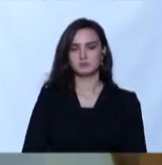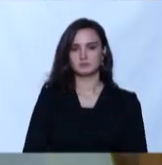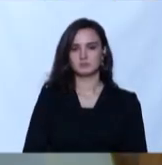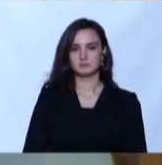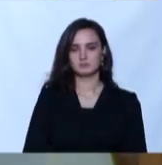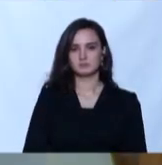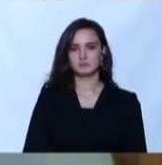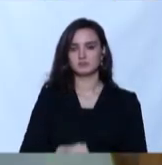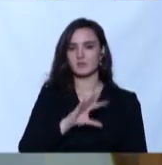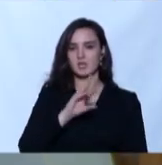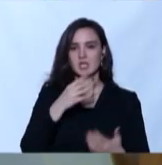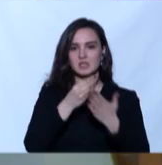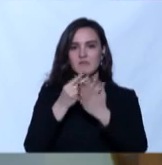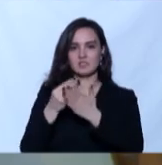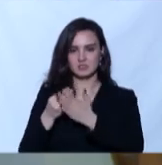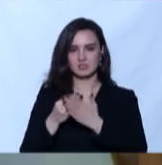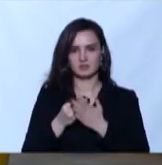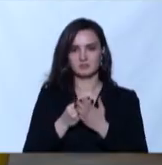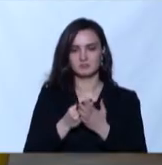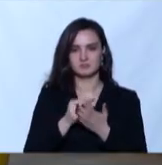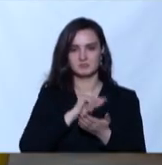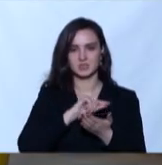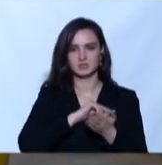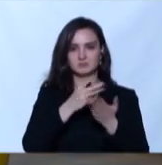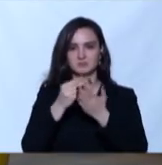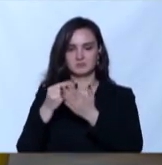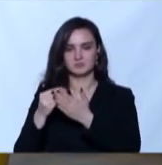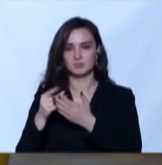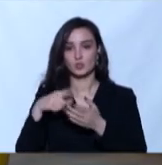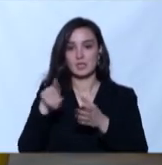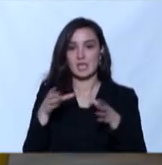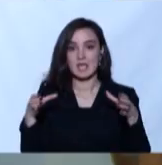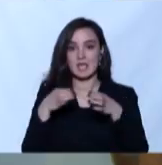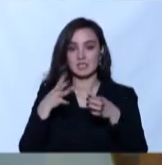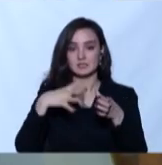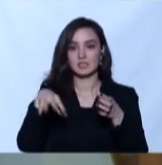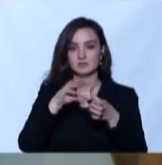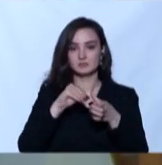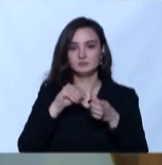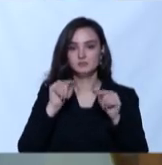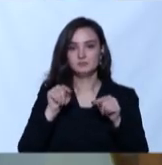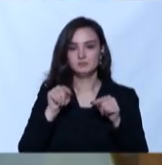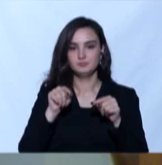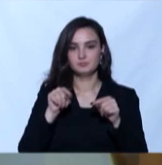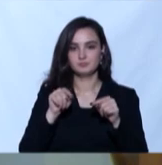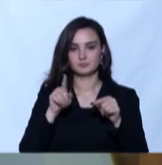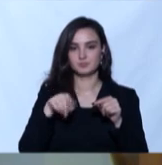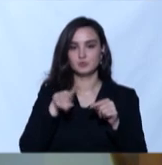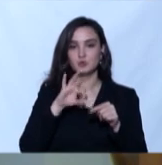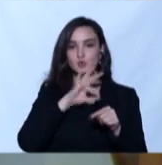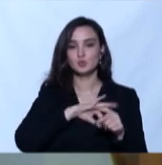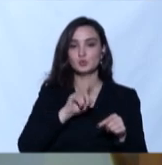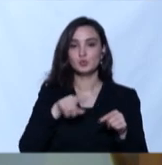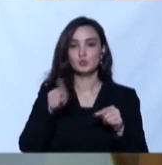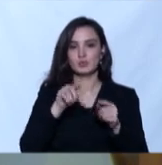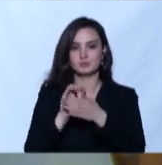all of the characters have their own strengths. Mm-hmm. And when they come together, they're really able to use them to make each